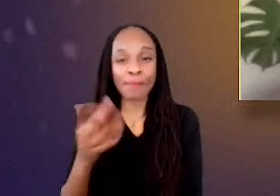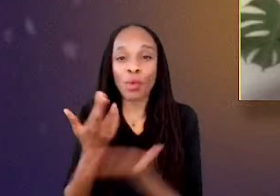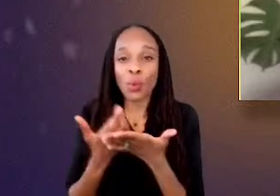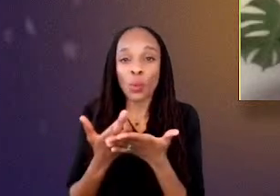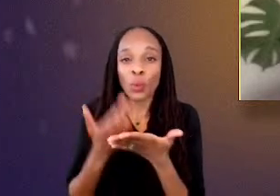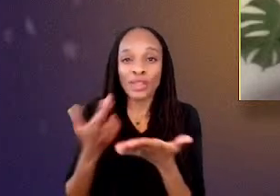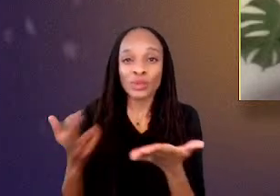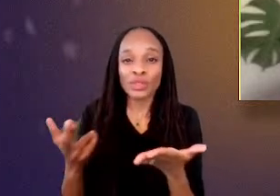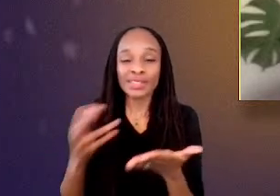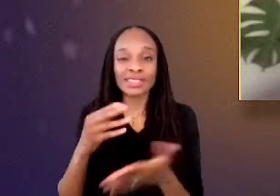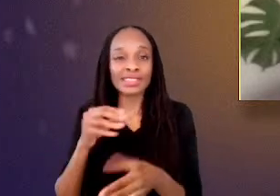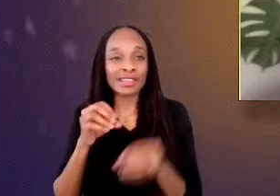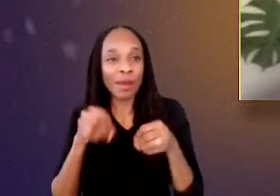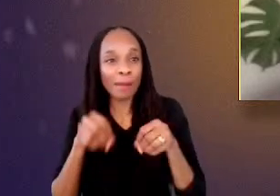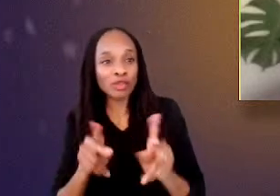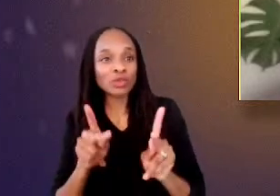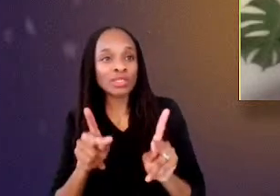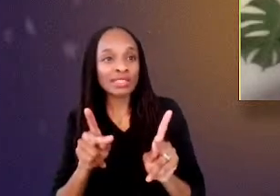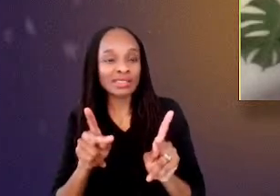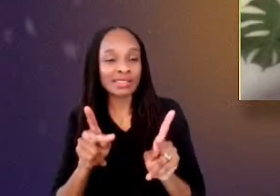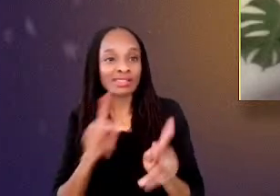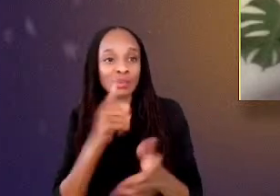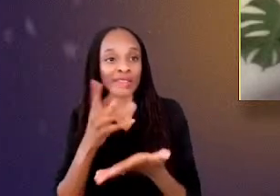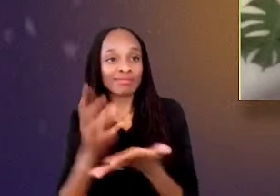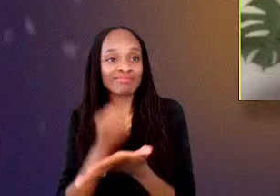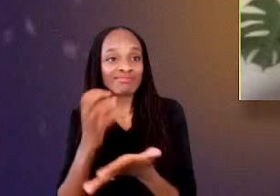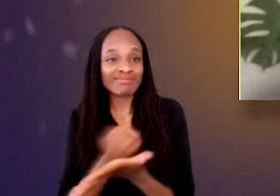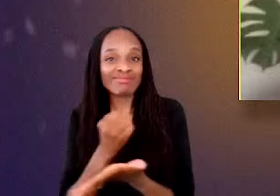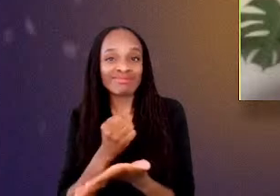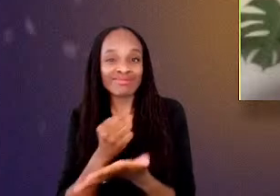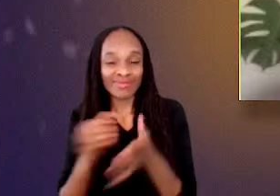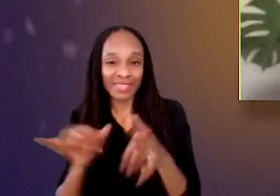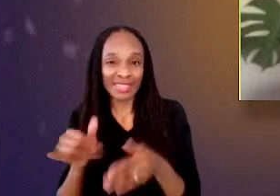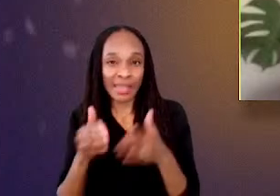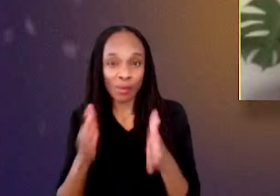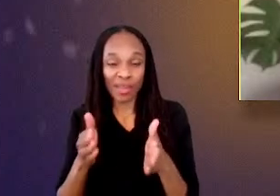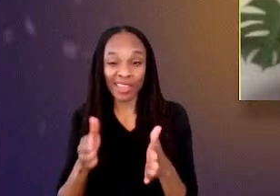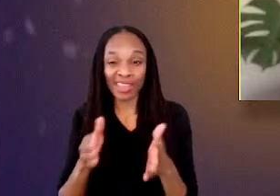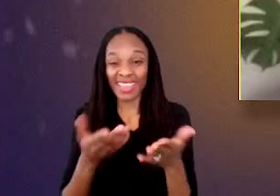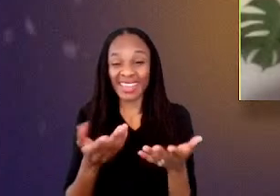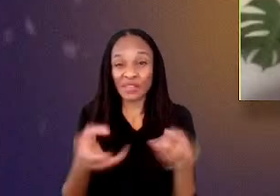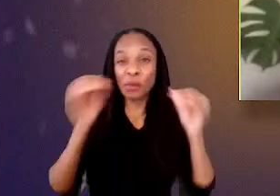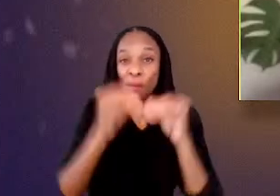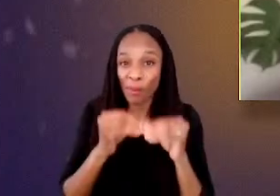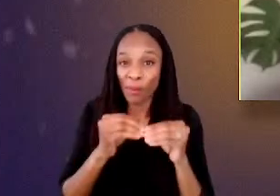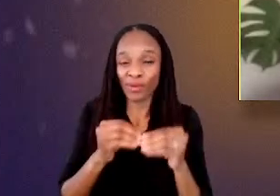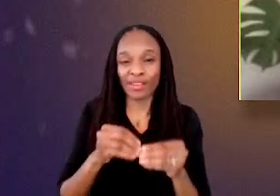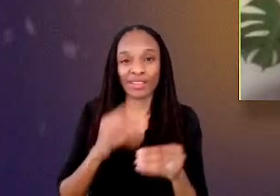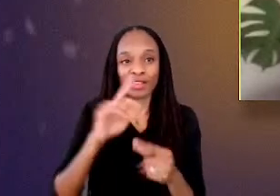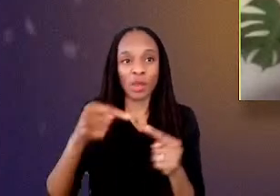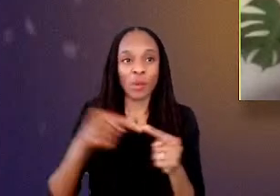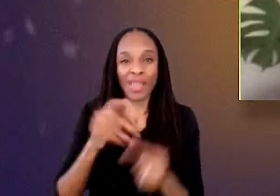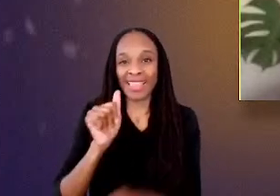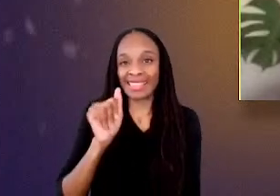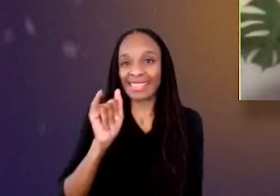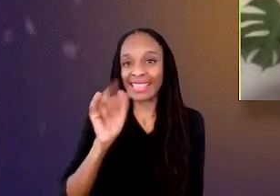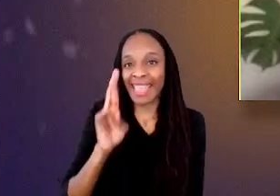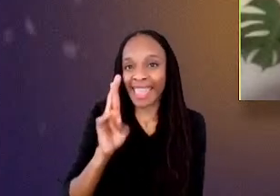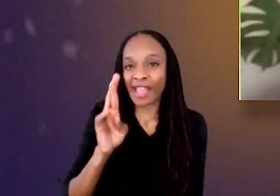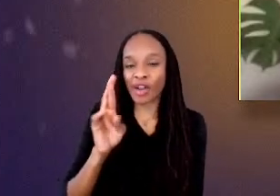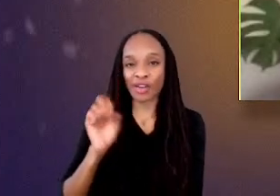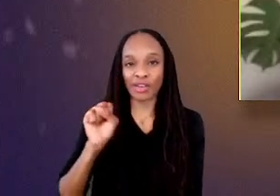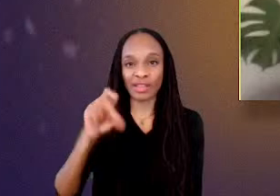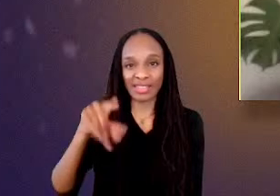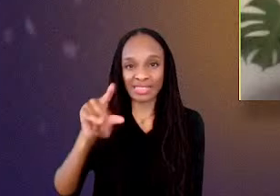resources and opportunities and to take advantage of it in the same way. And even more so when the airspace and press time